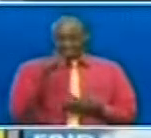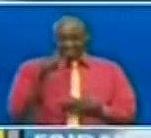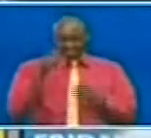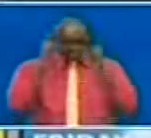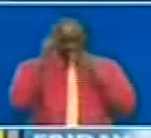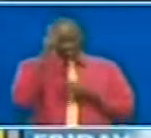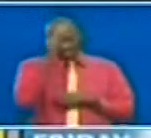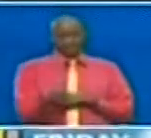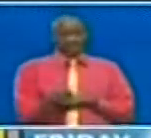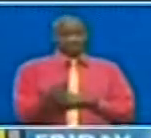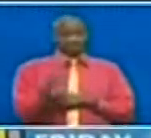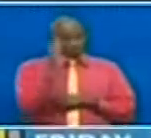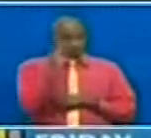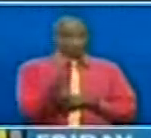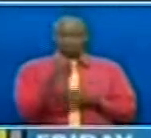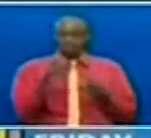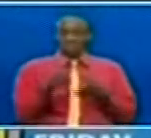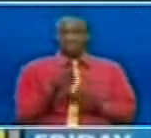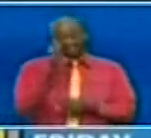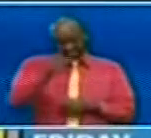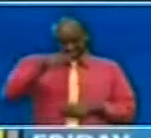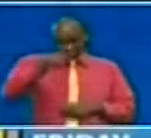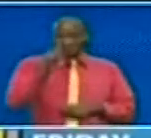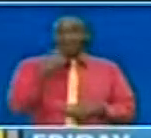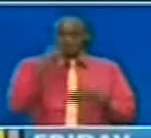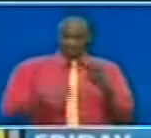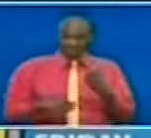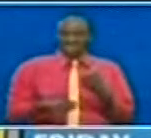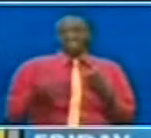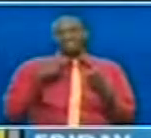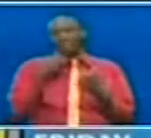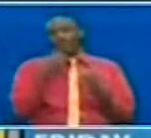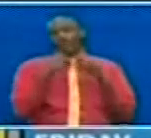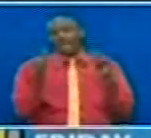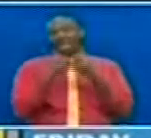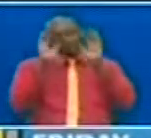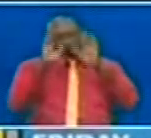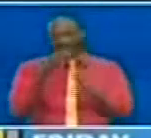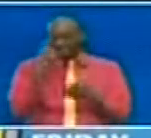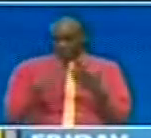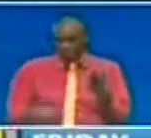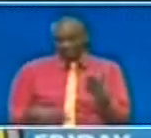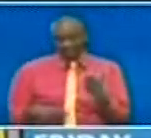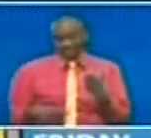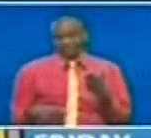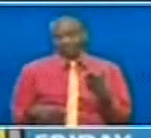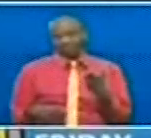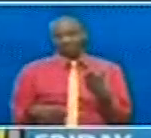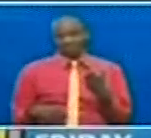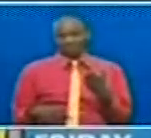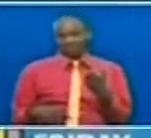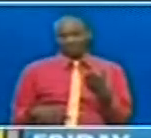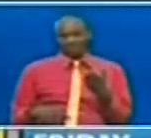today is that the judges have made a fundamental statement, and that is that